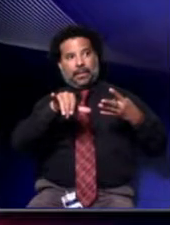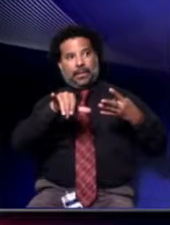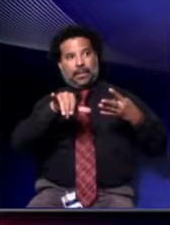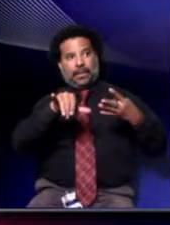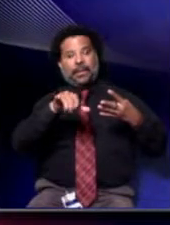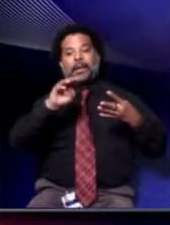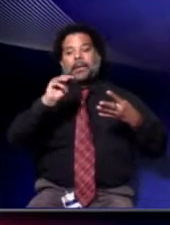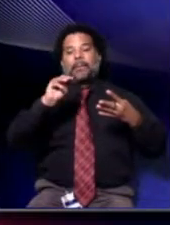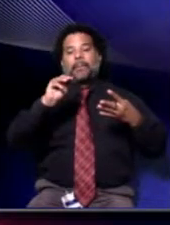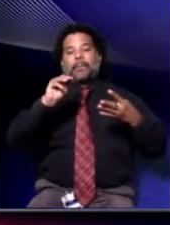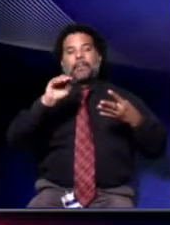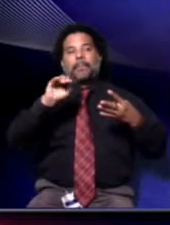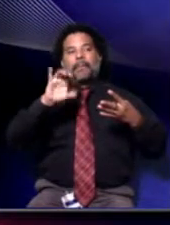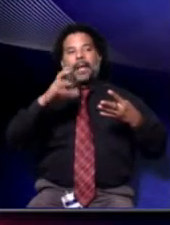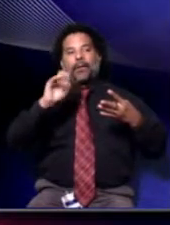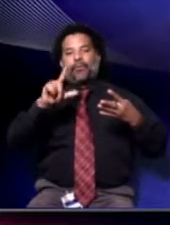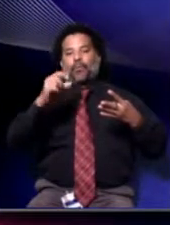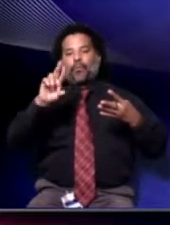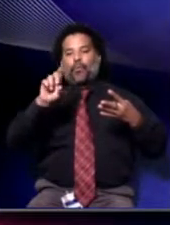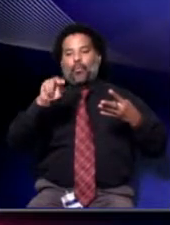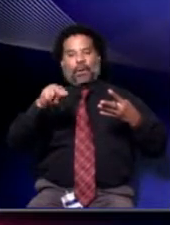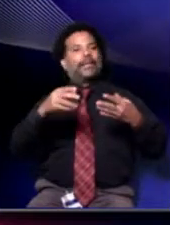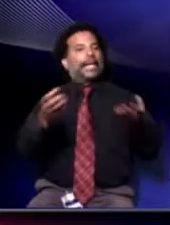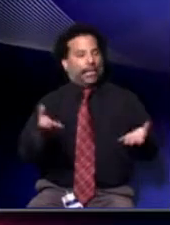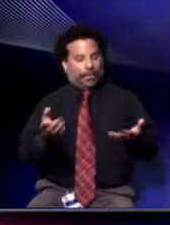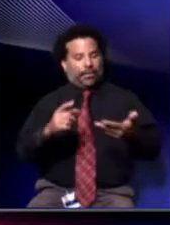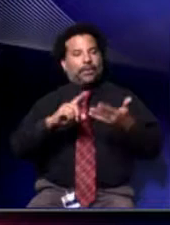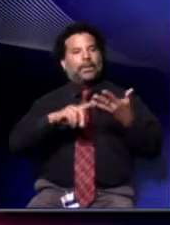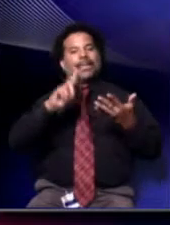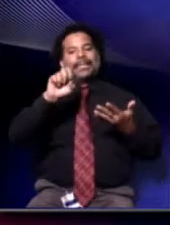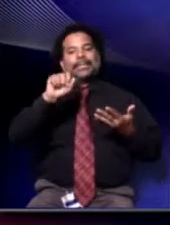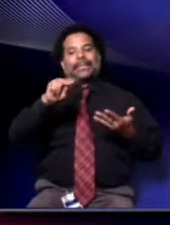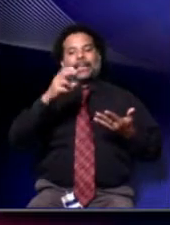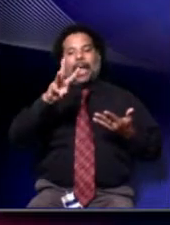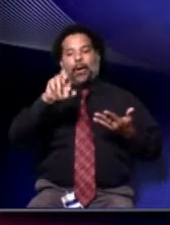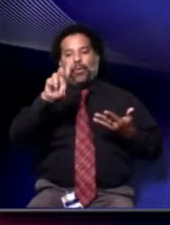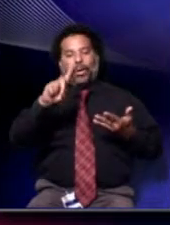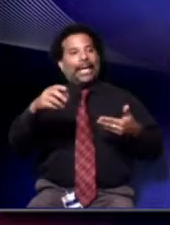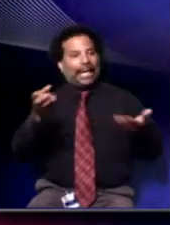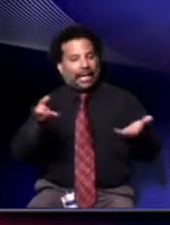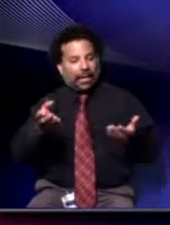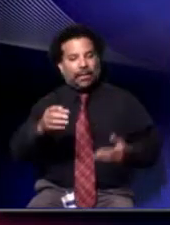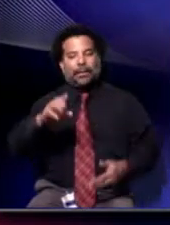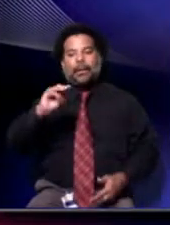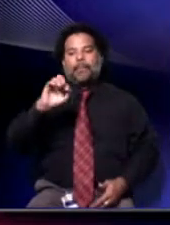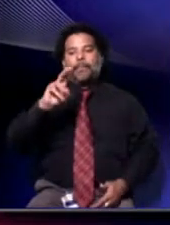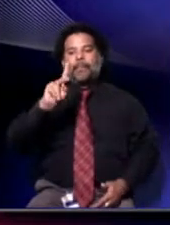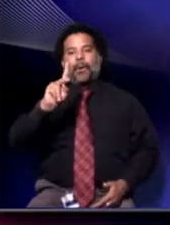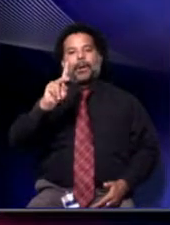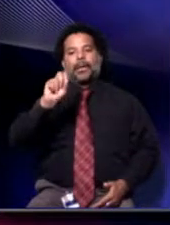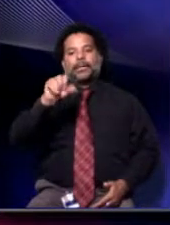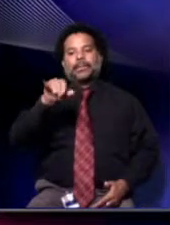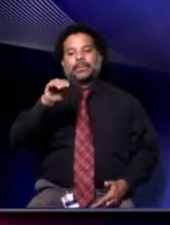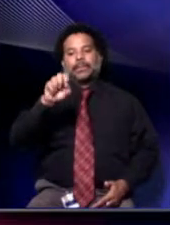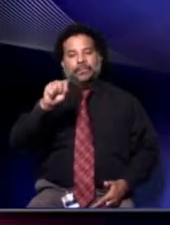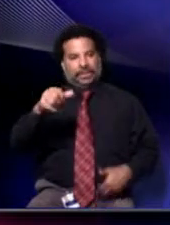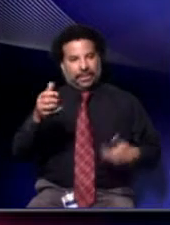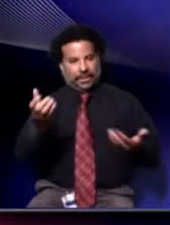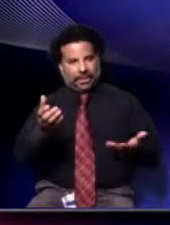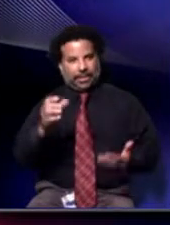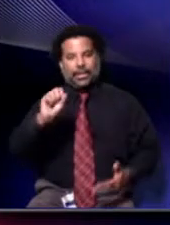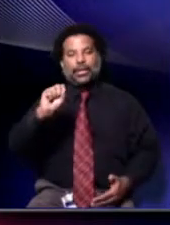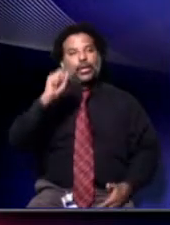Michael Gordon. Present. Dean Howard. Here. Mark Sims. present. Sue